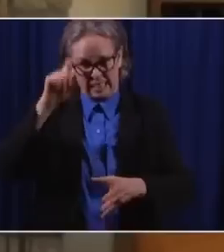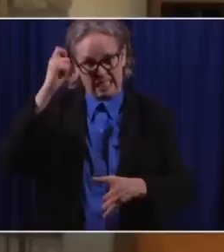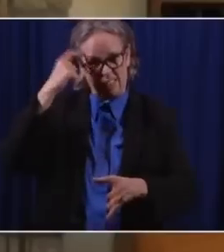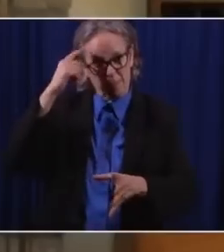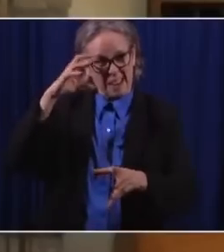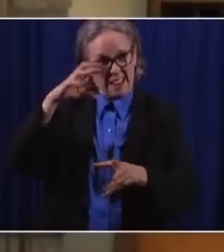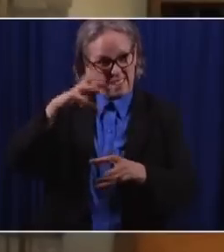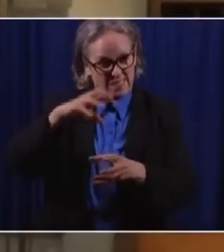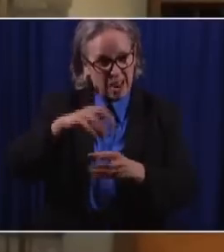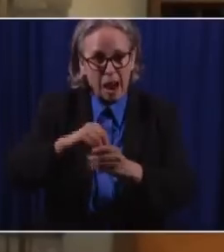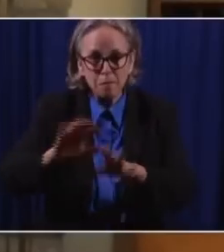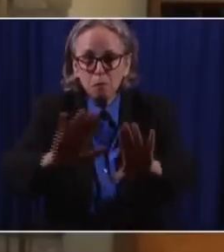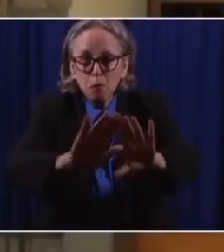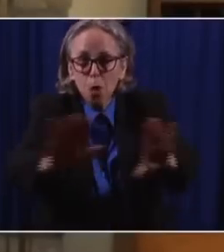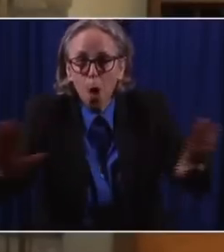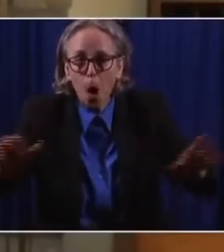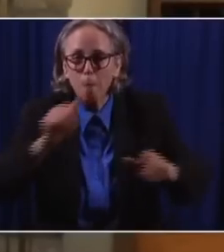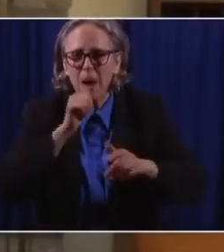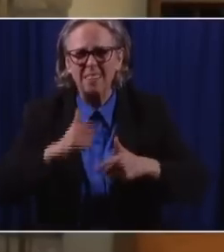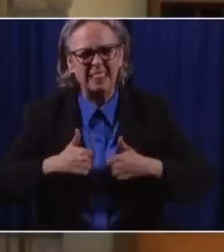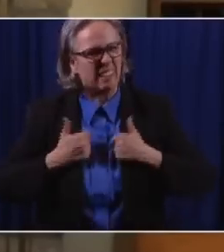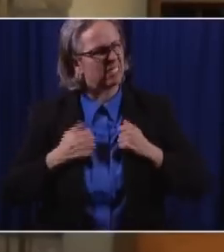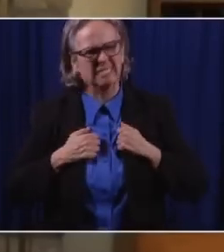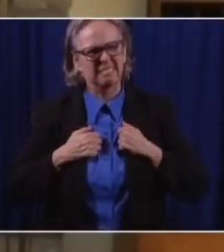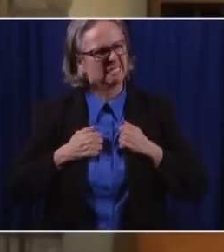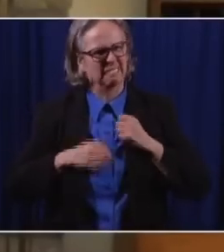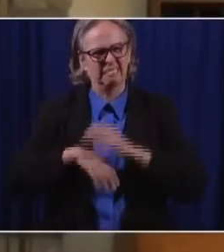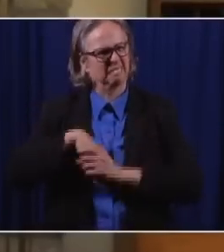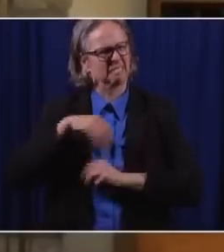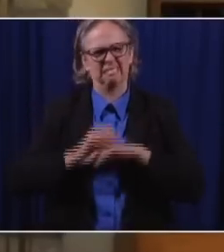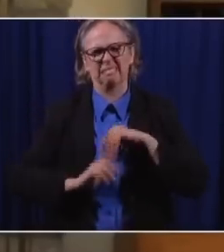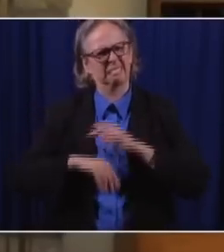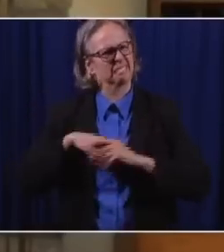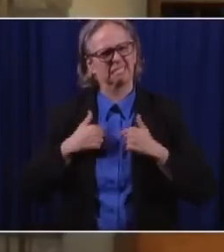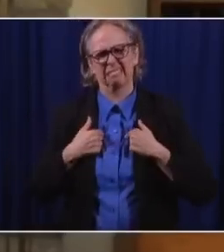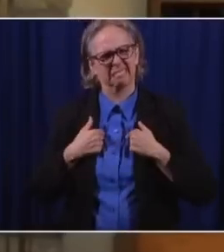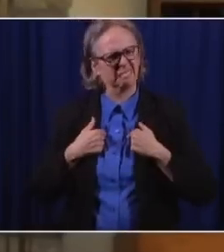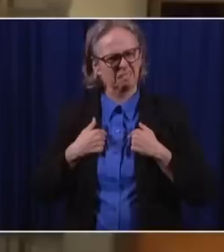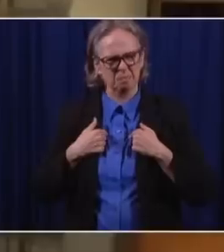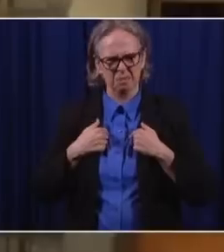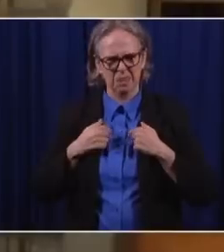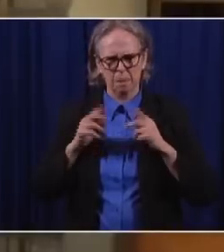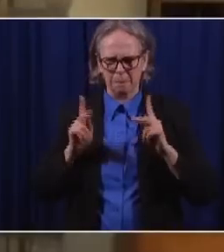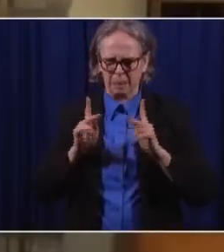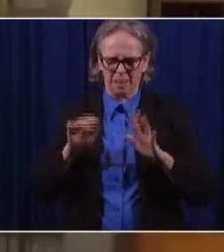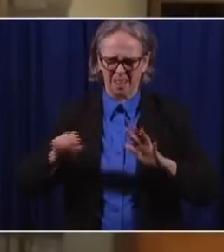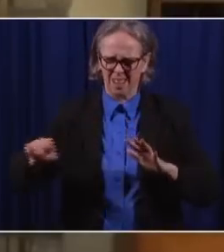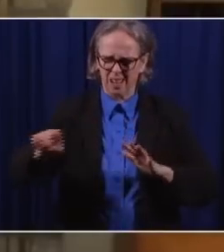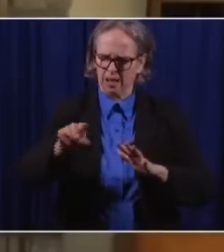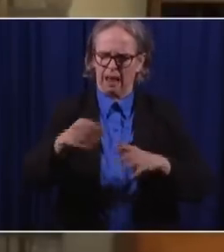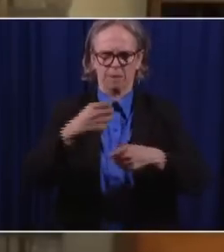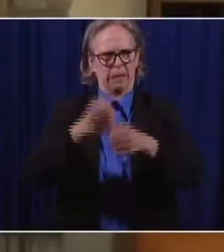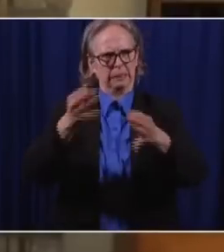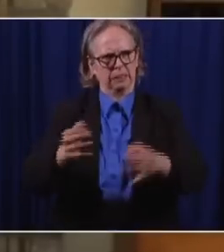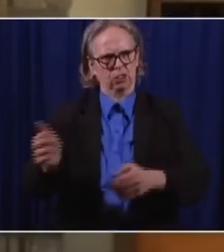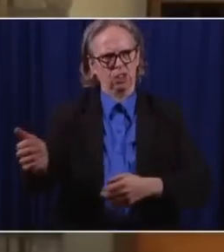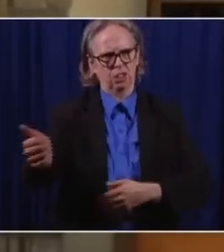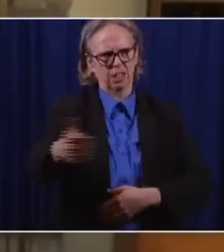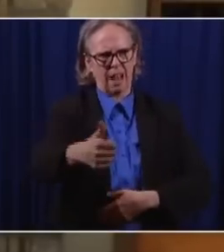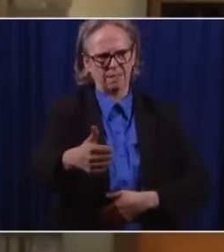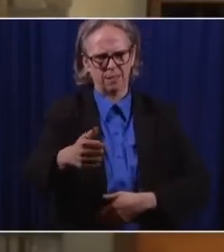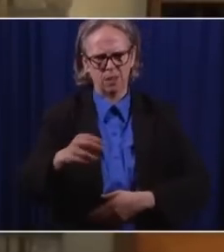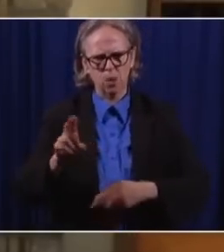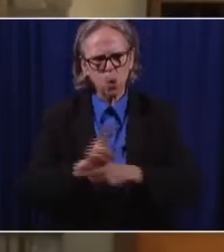people using their judgment, using their free will. And, my